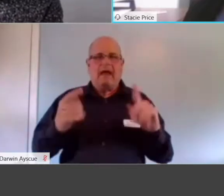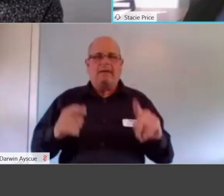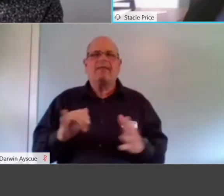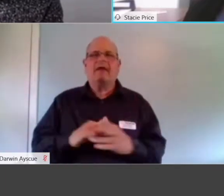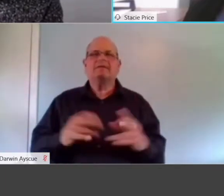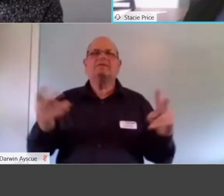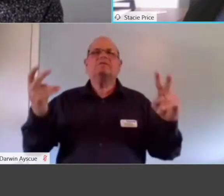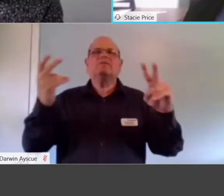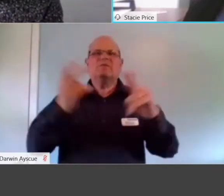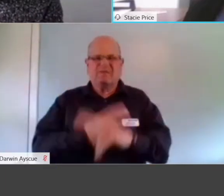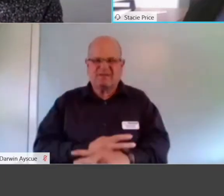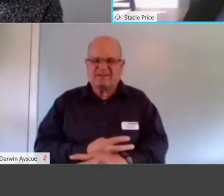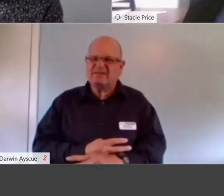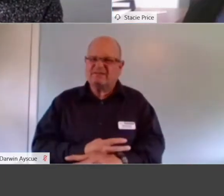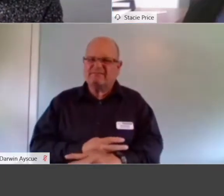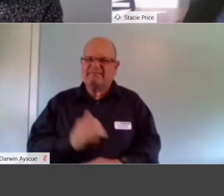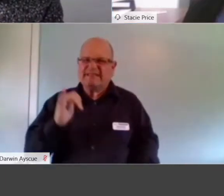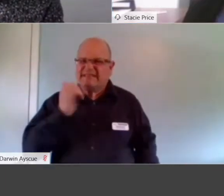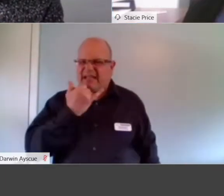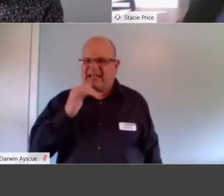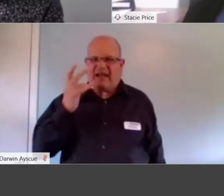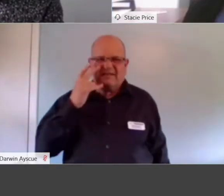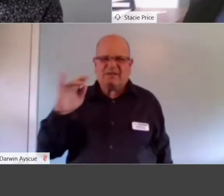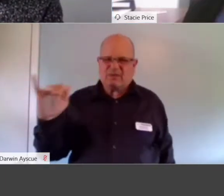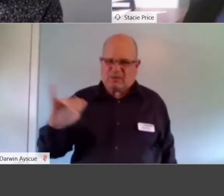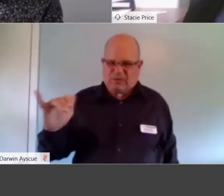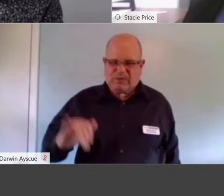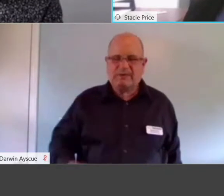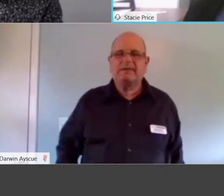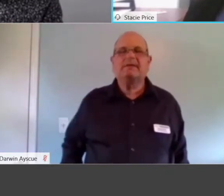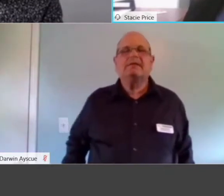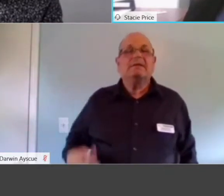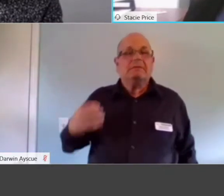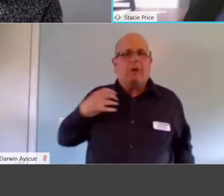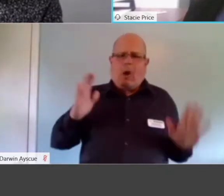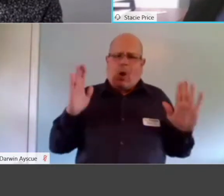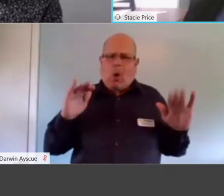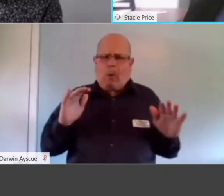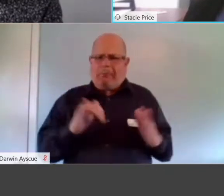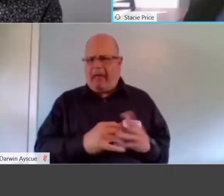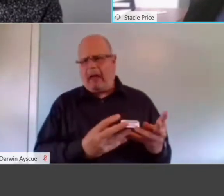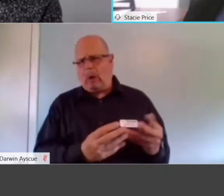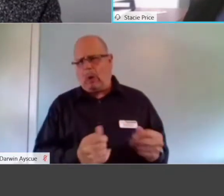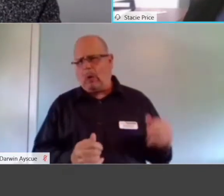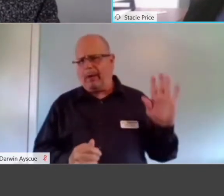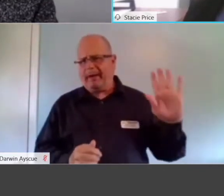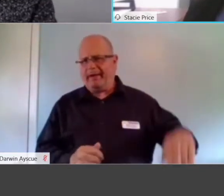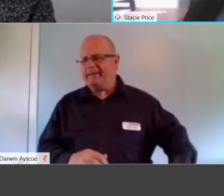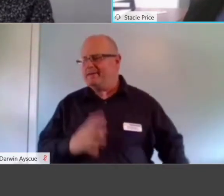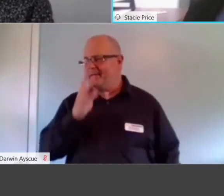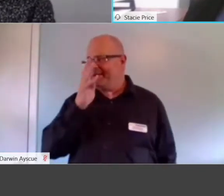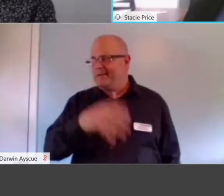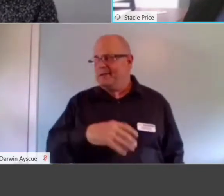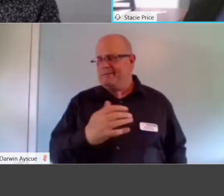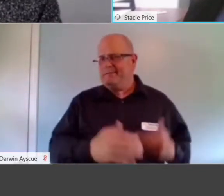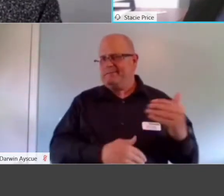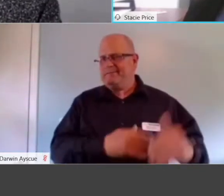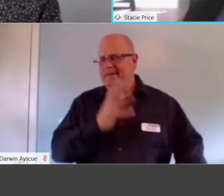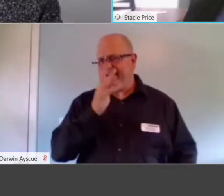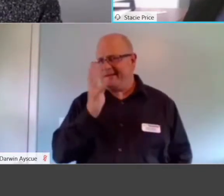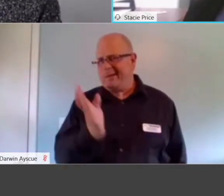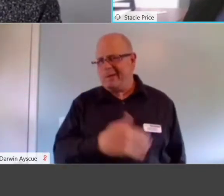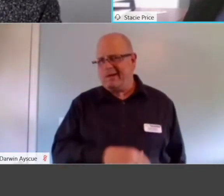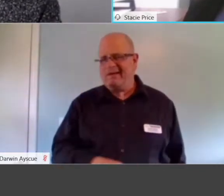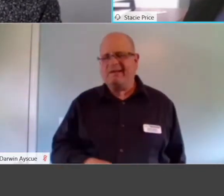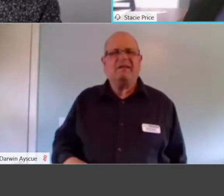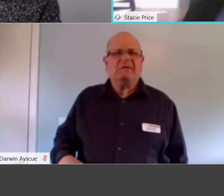other big mistake that I see is employers maybe just kind of hope it'll go away. Well, if I just ignore them, maybe they'll